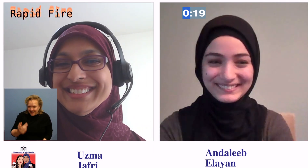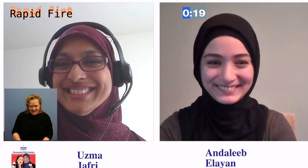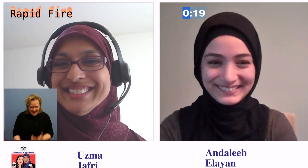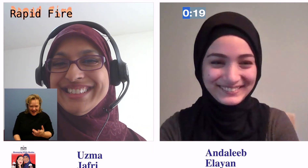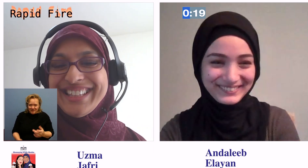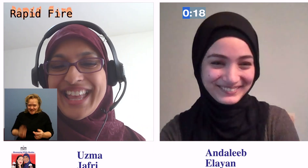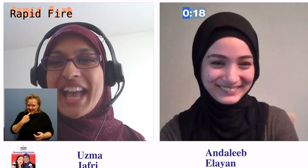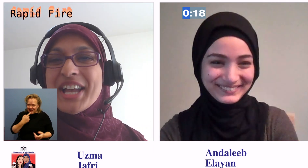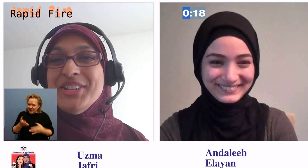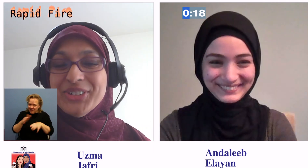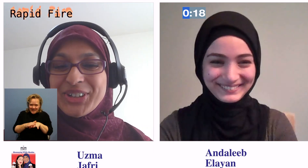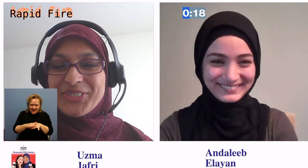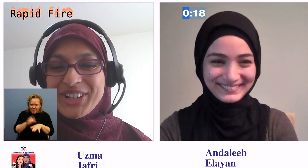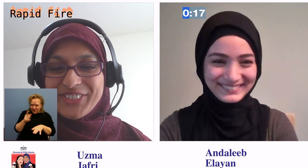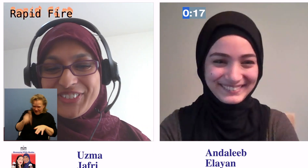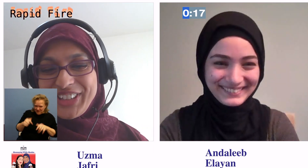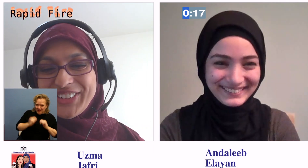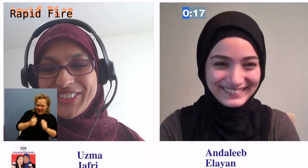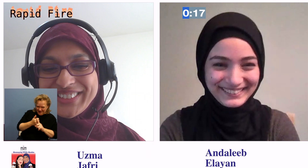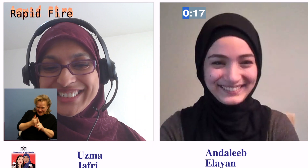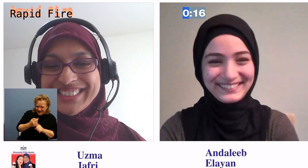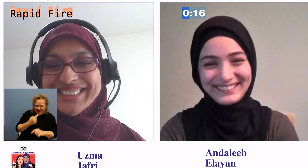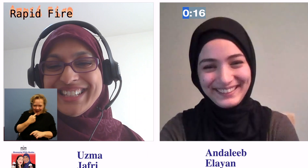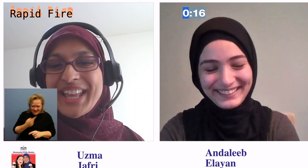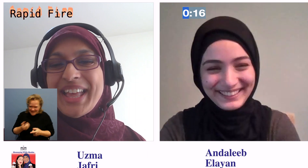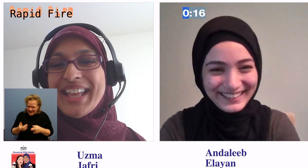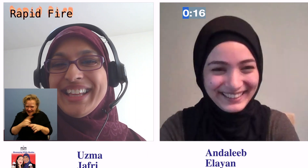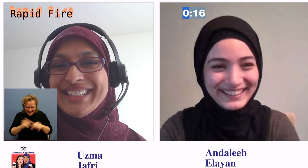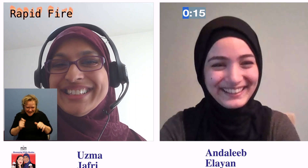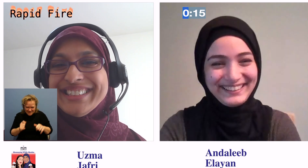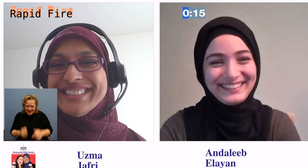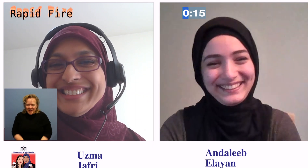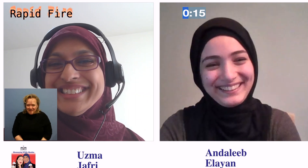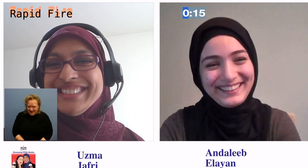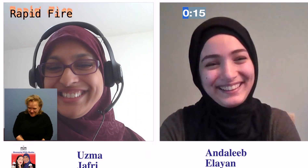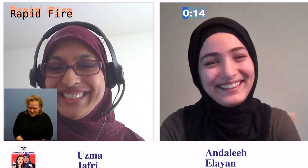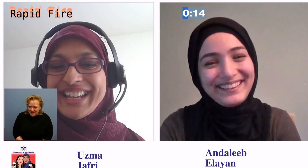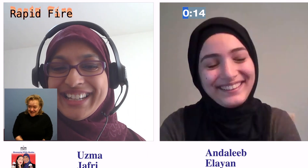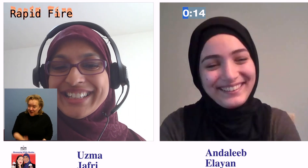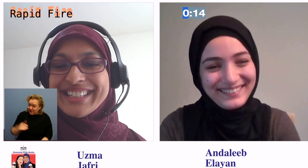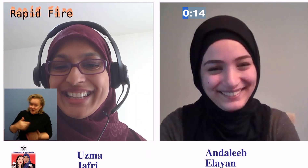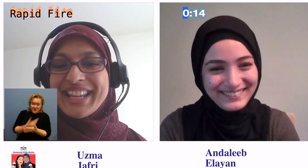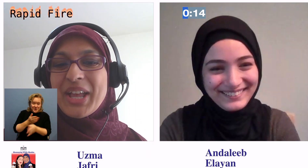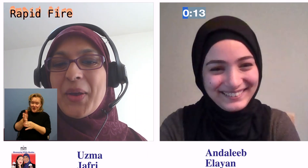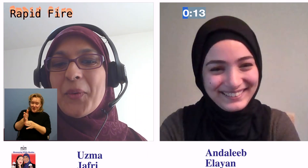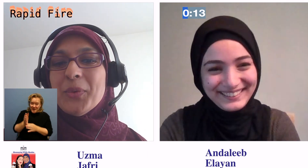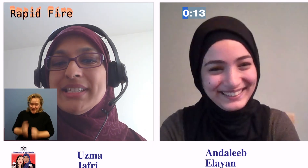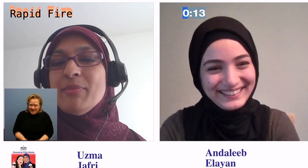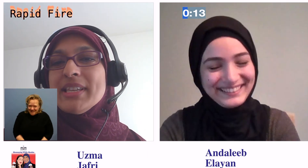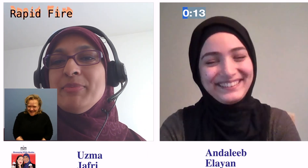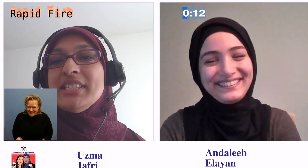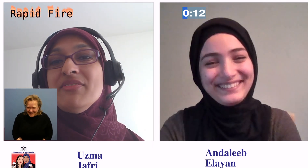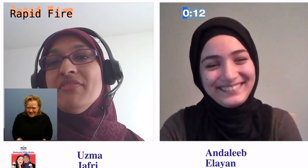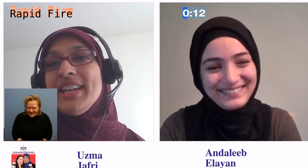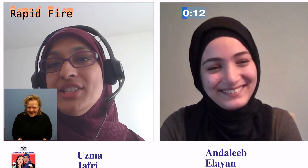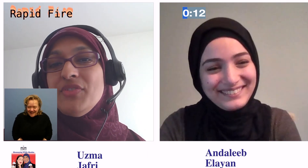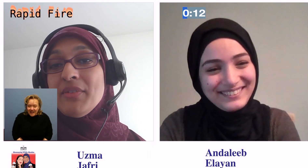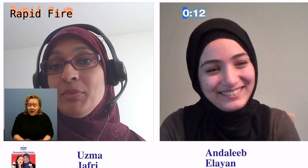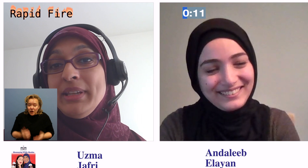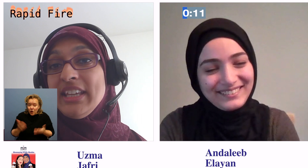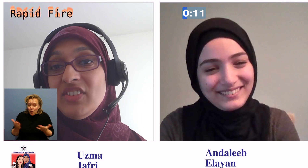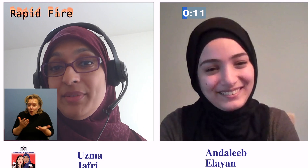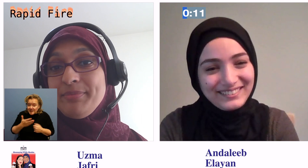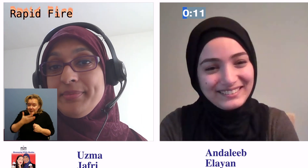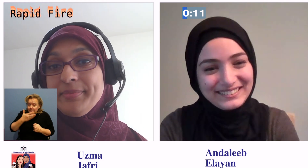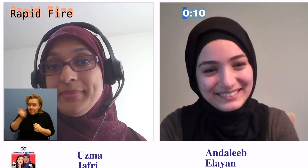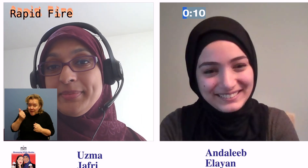Yeah, exactly. was saying. A new career for you. I would say that at the same time. I'll have to be myself. What's the best piece of advice you've